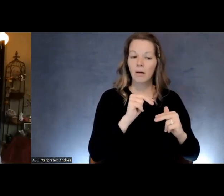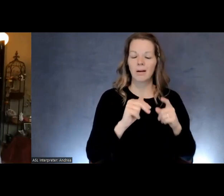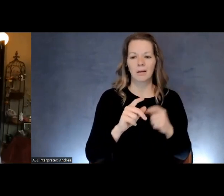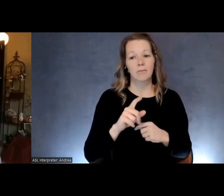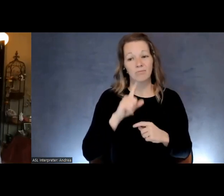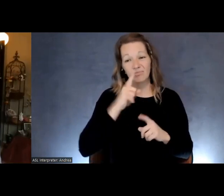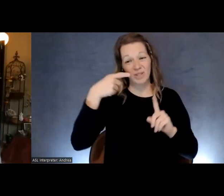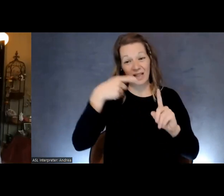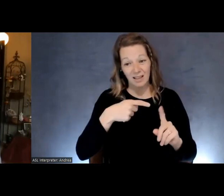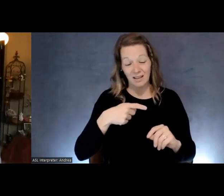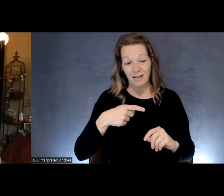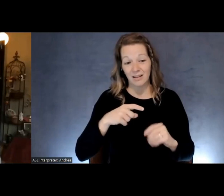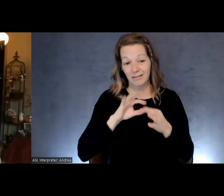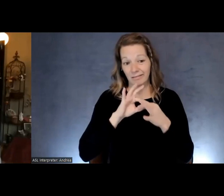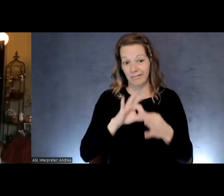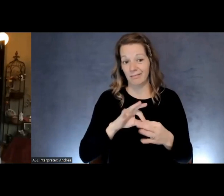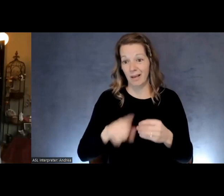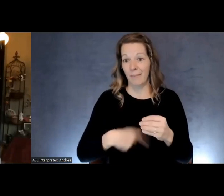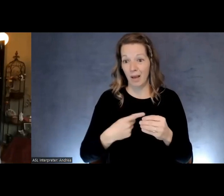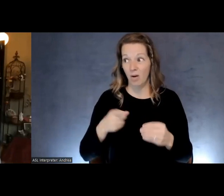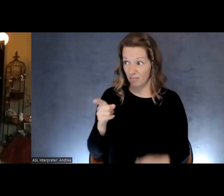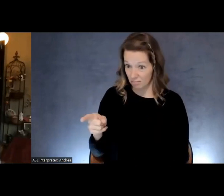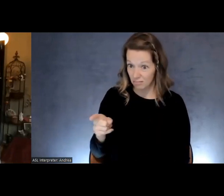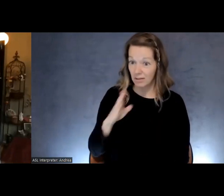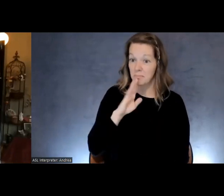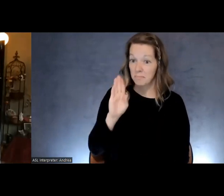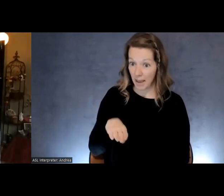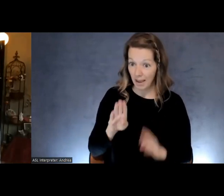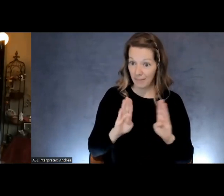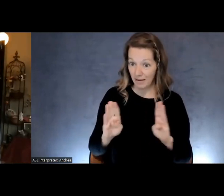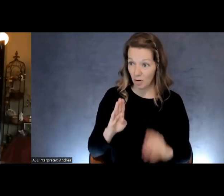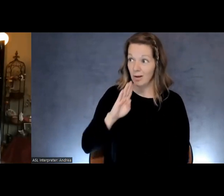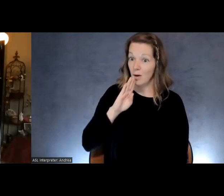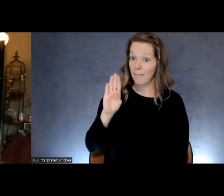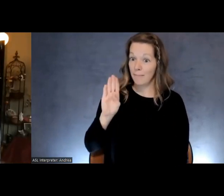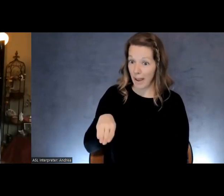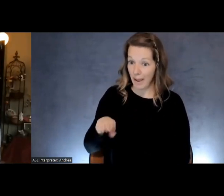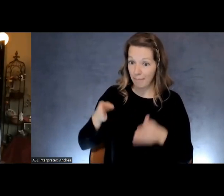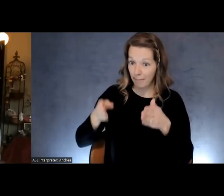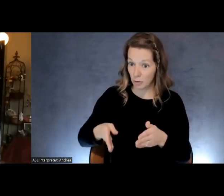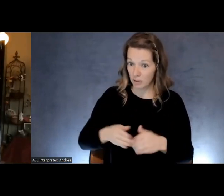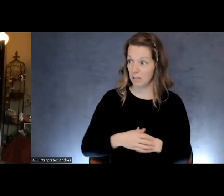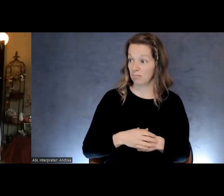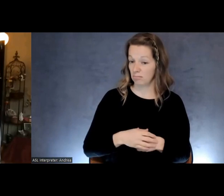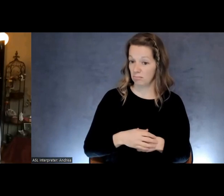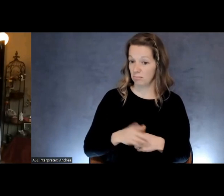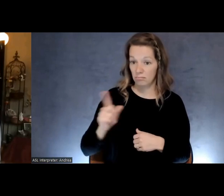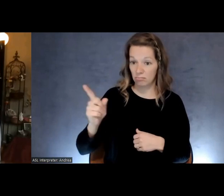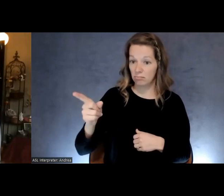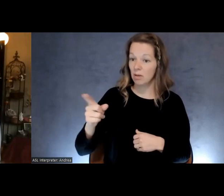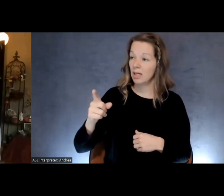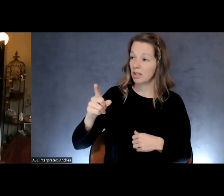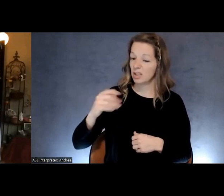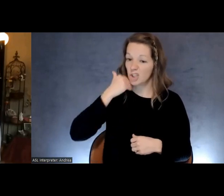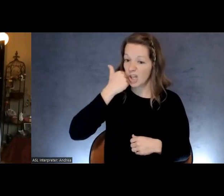they really were about, this is really bad behavior. You are a bad person. And I can get you out of this behavior by shaming you